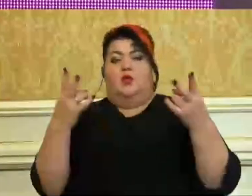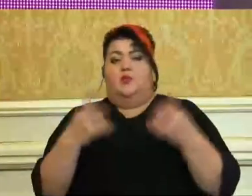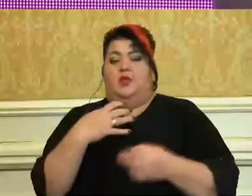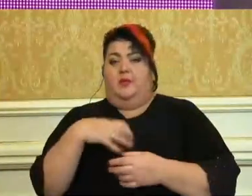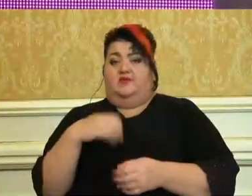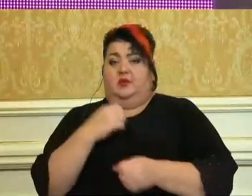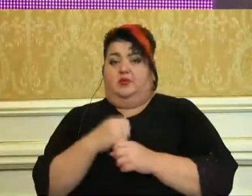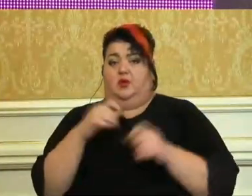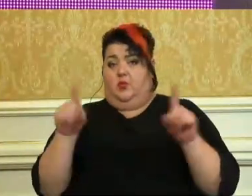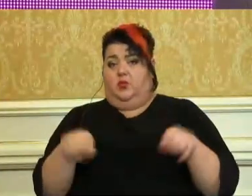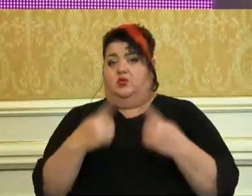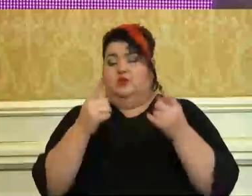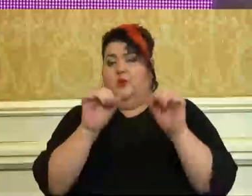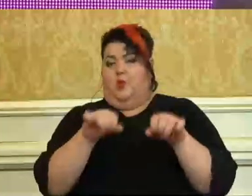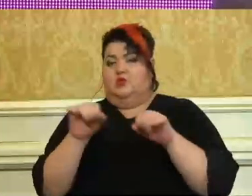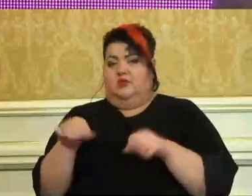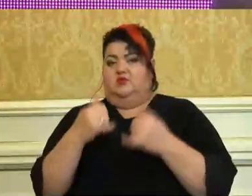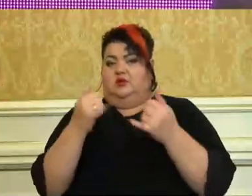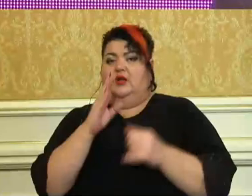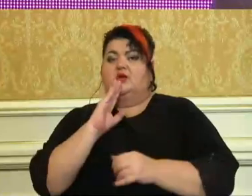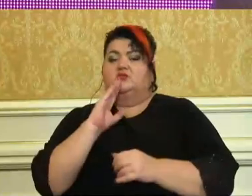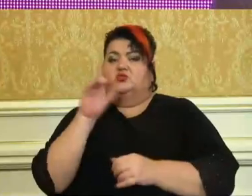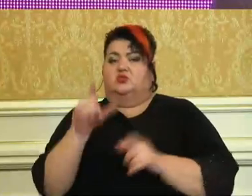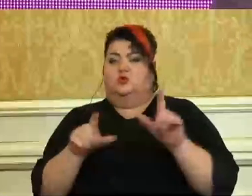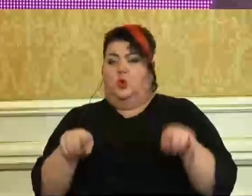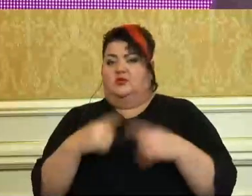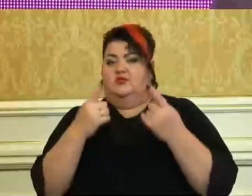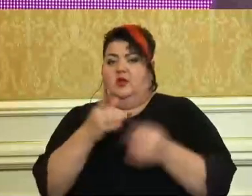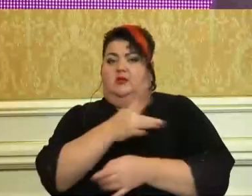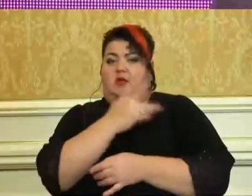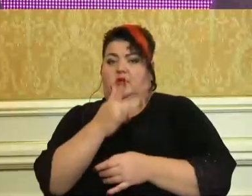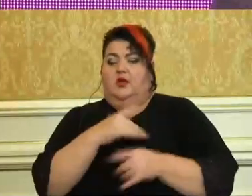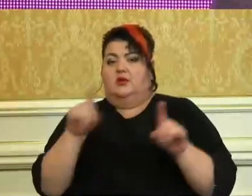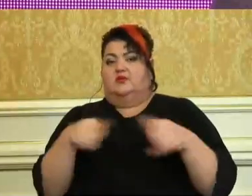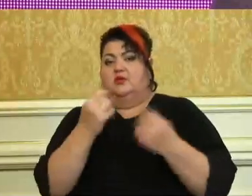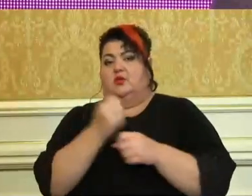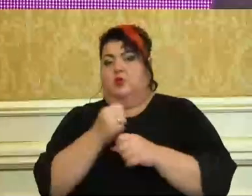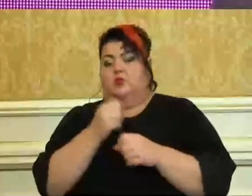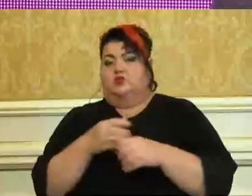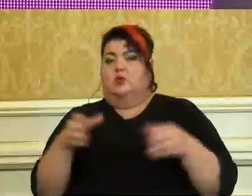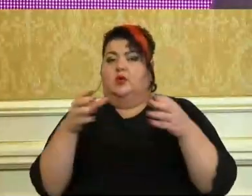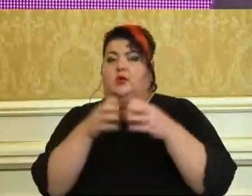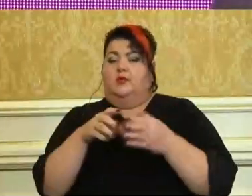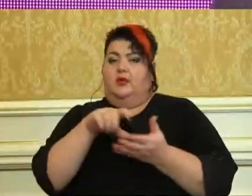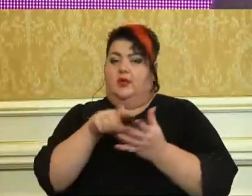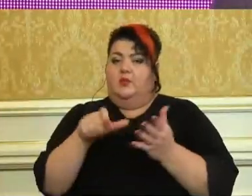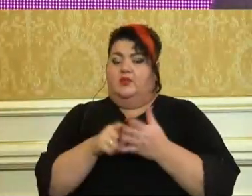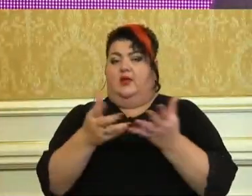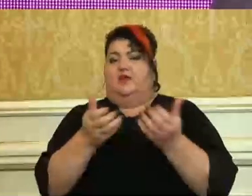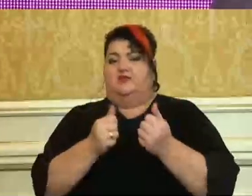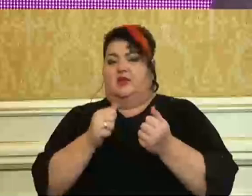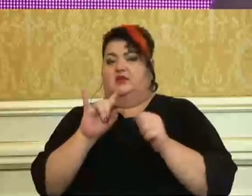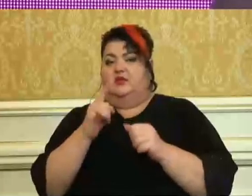to create the ability for the women. We have to create nannies, working rooms,